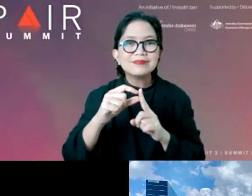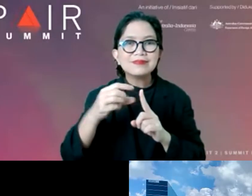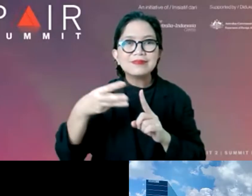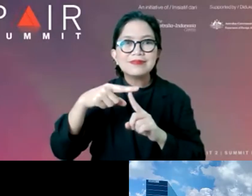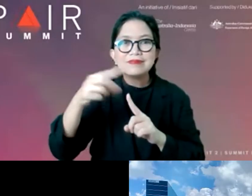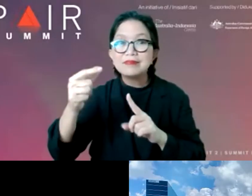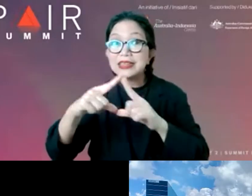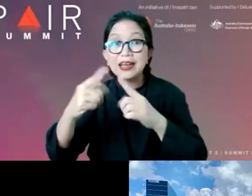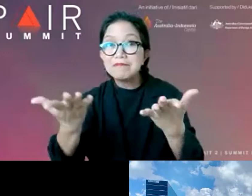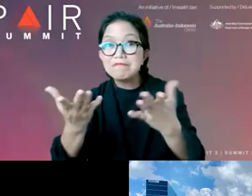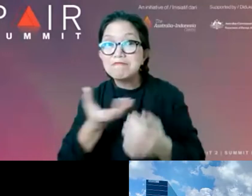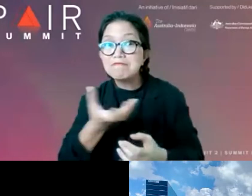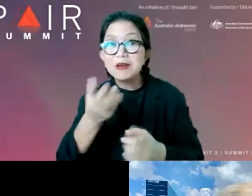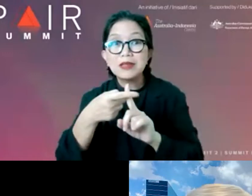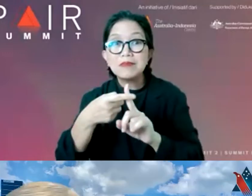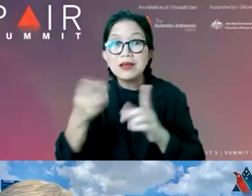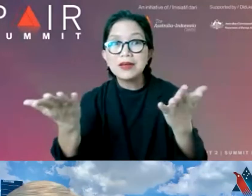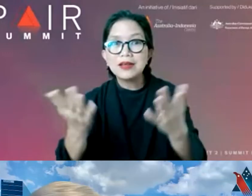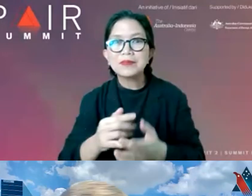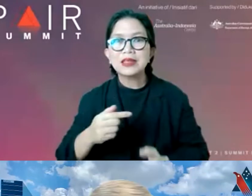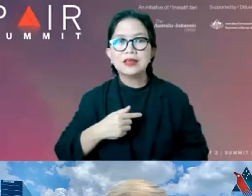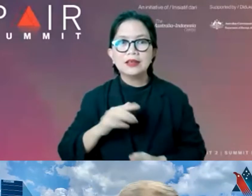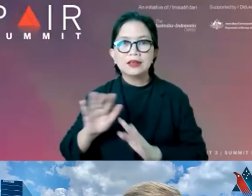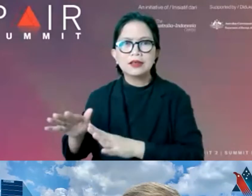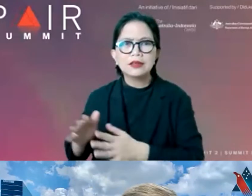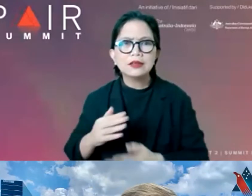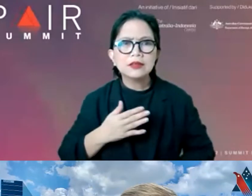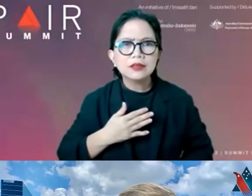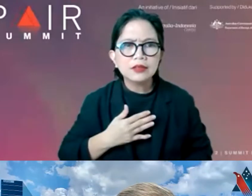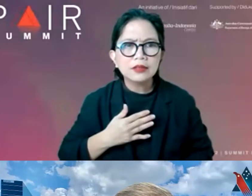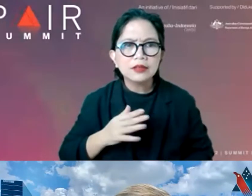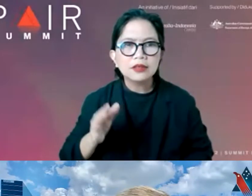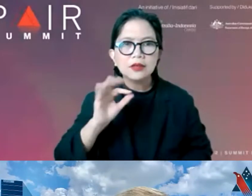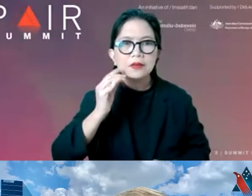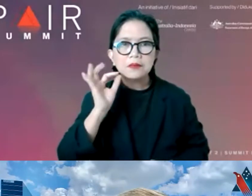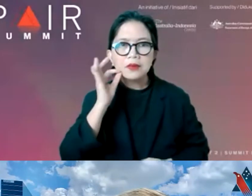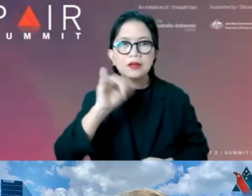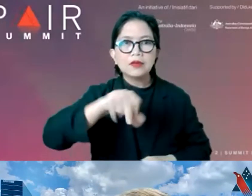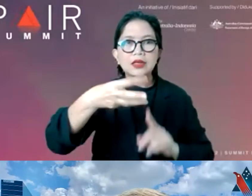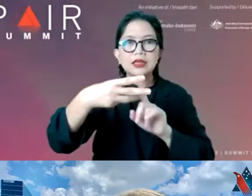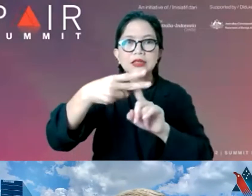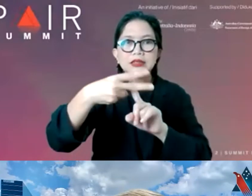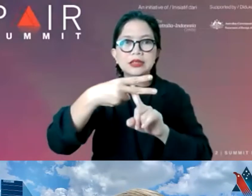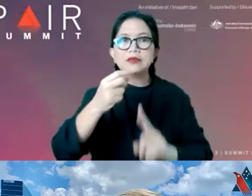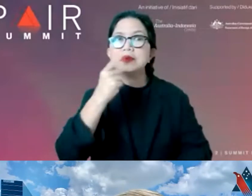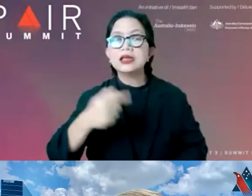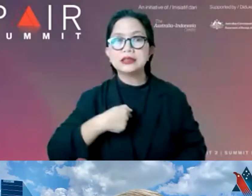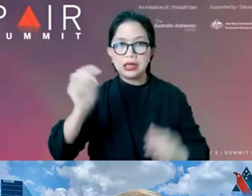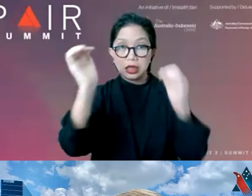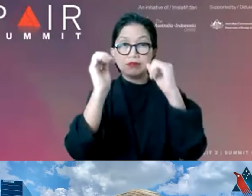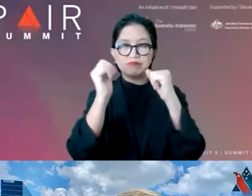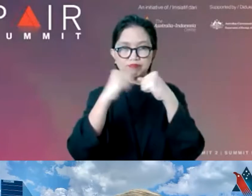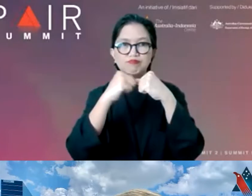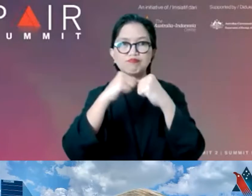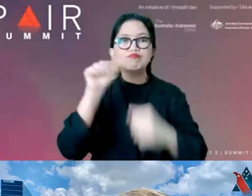I completely agree with what was said, and change management, major piece of the